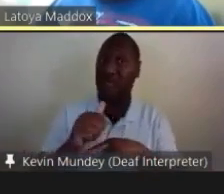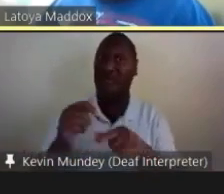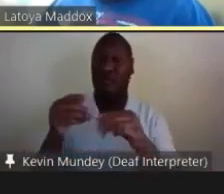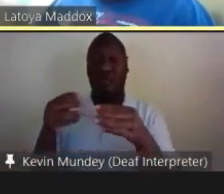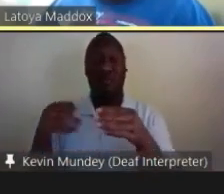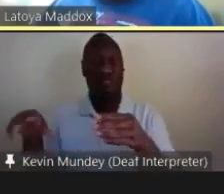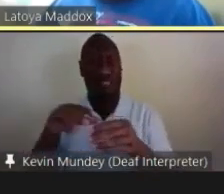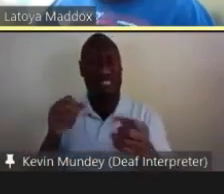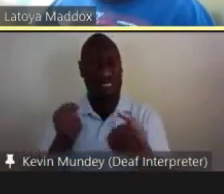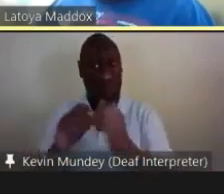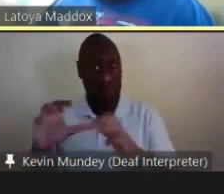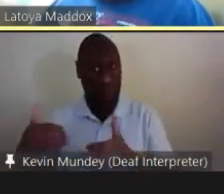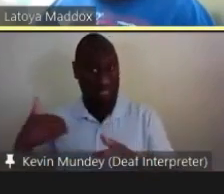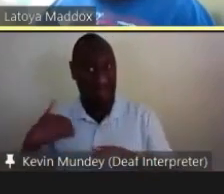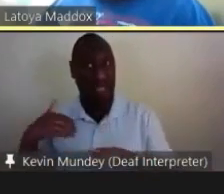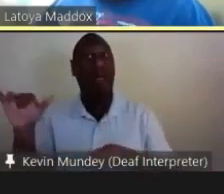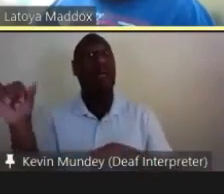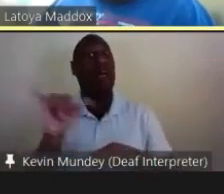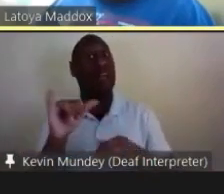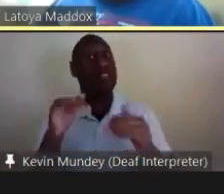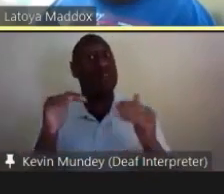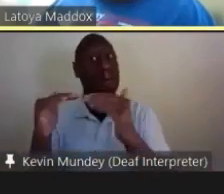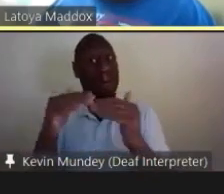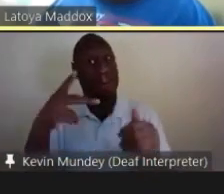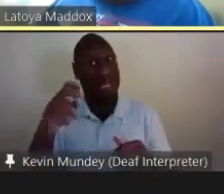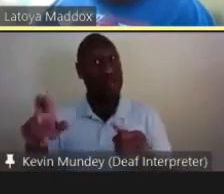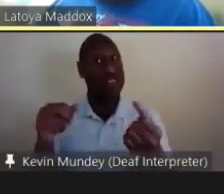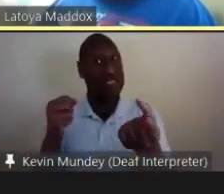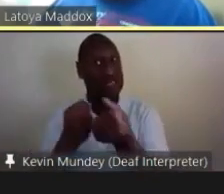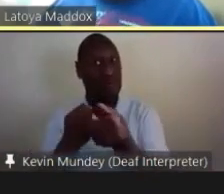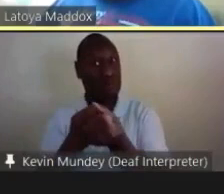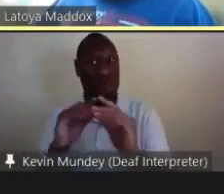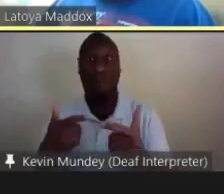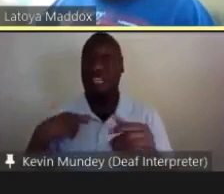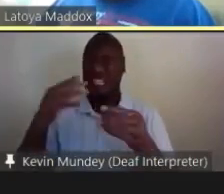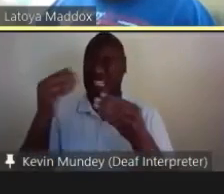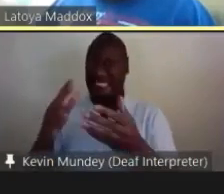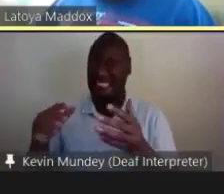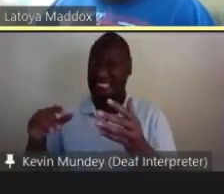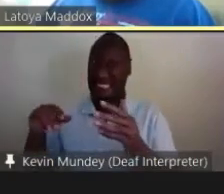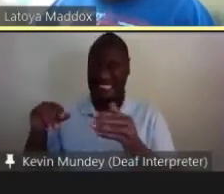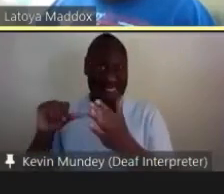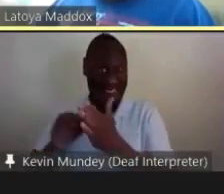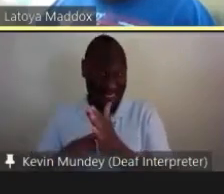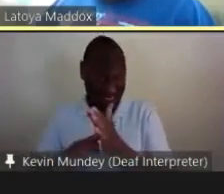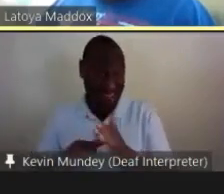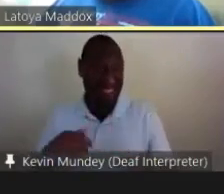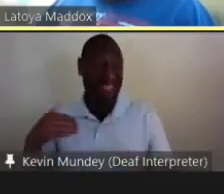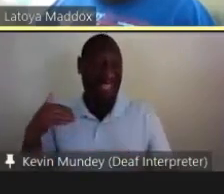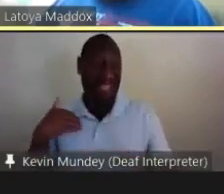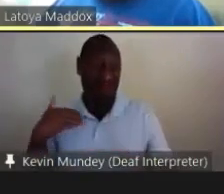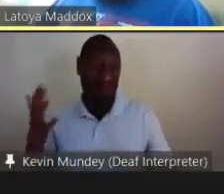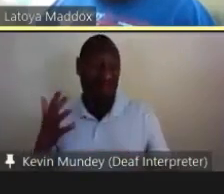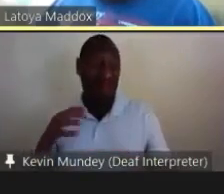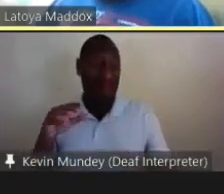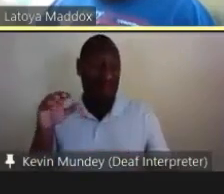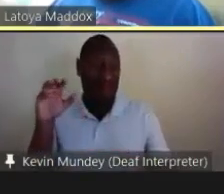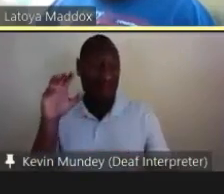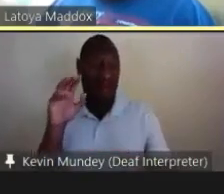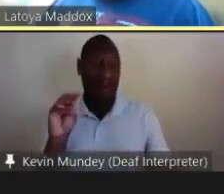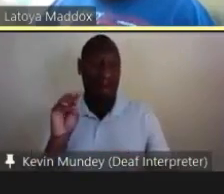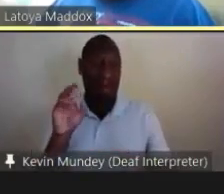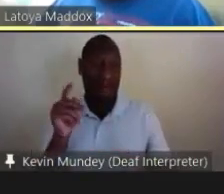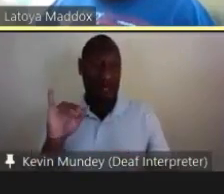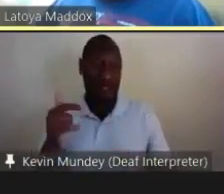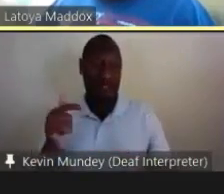peer support group that I would like to highlight is the Mama Chronicles 2. I run this group with my coworker, Dominique Howell.